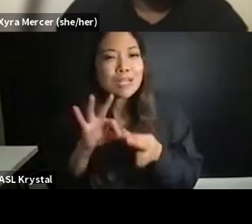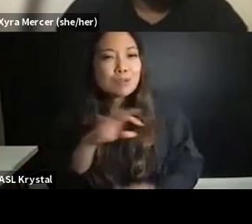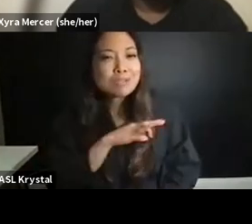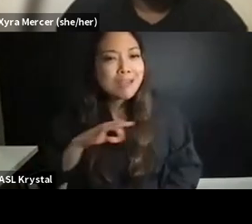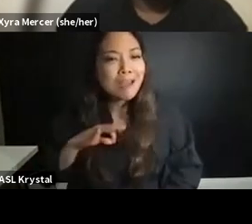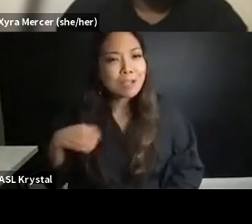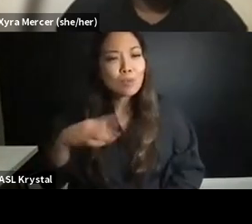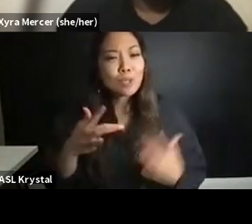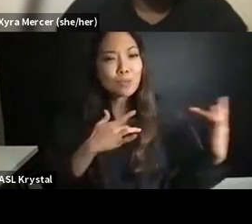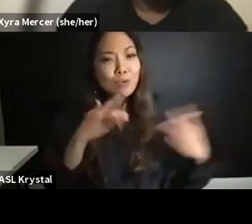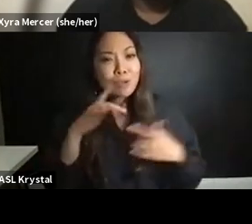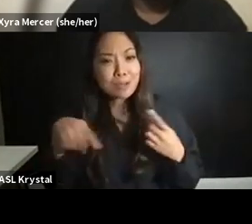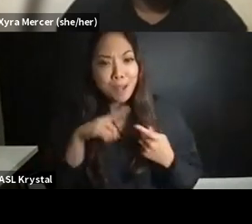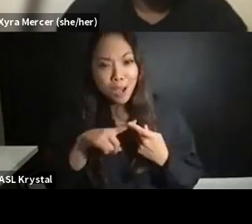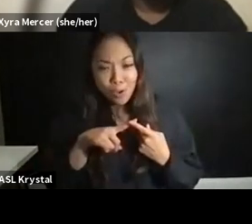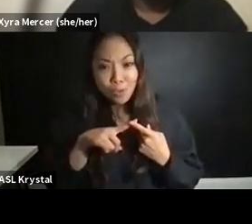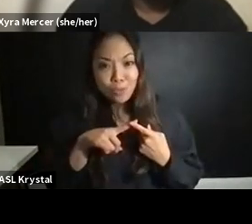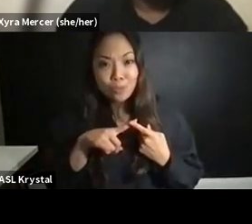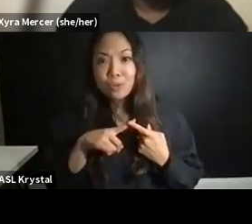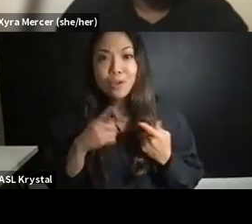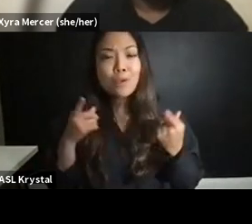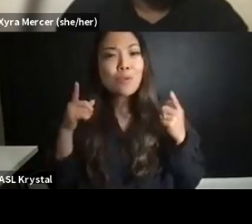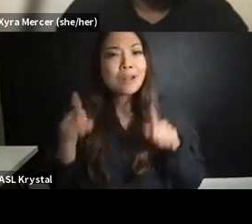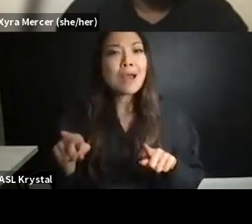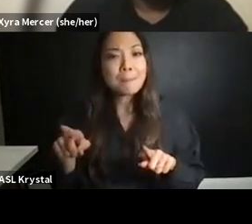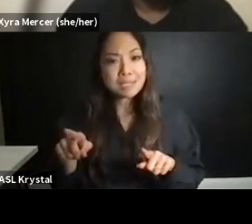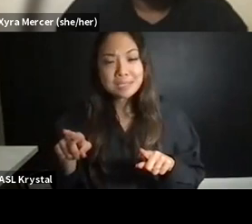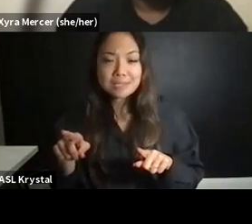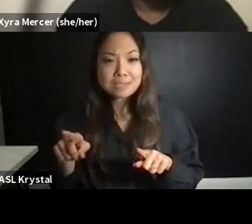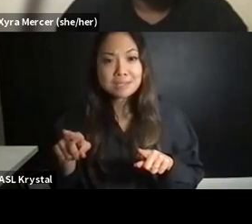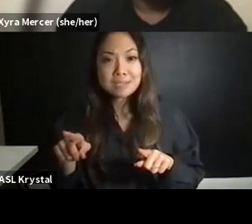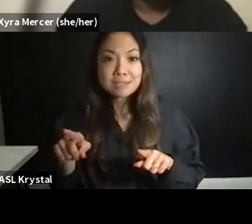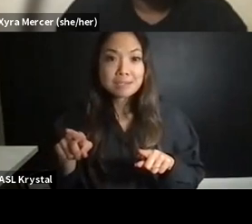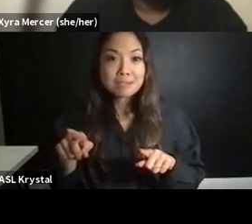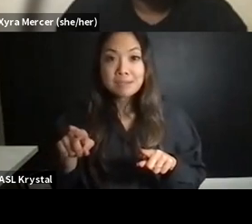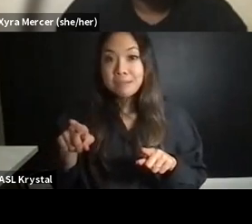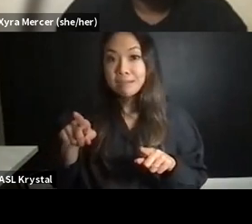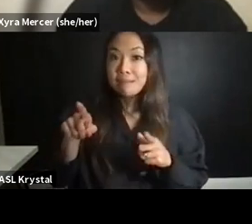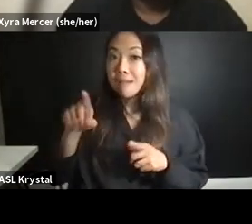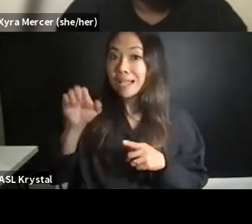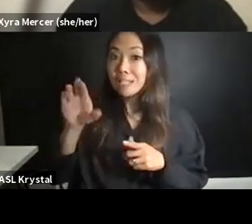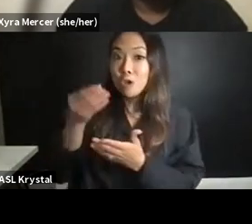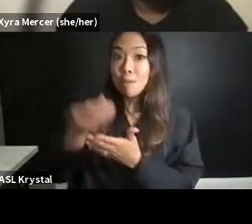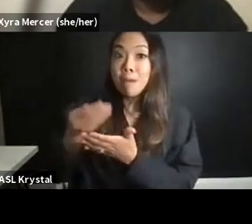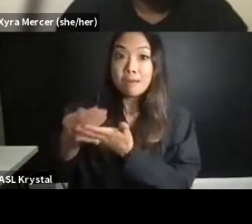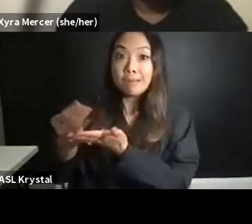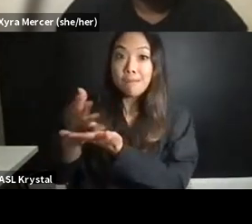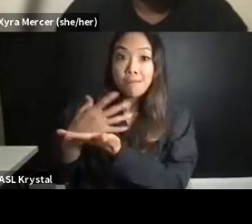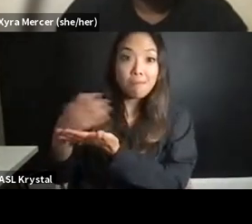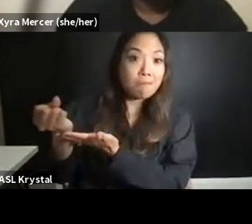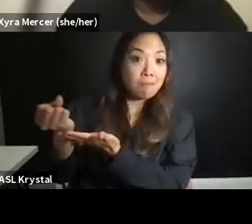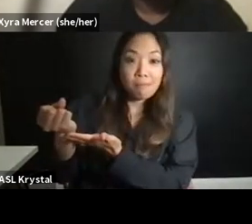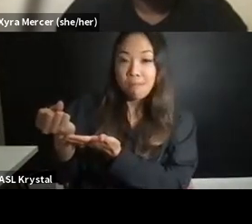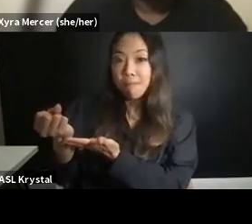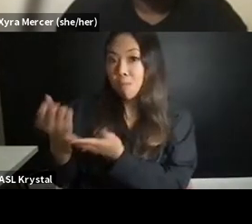about uh what what happens post you know when when the esser funds are used up um uh are we gonna have a